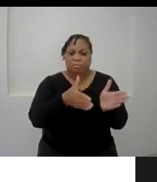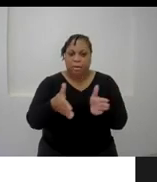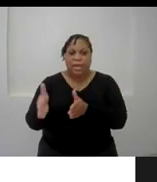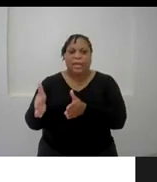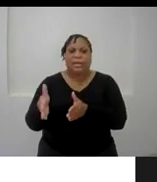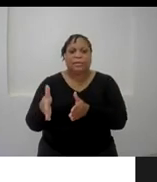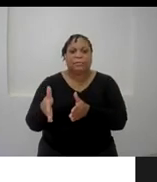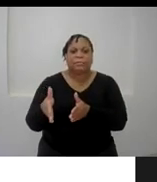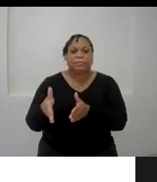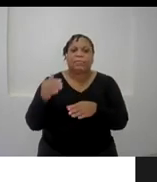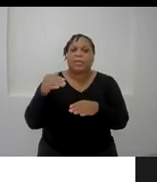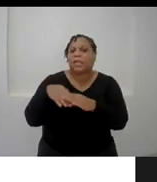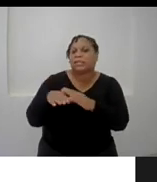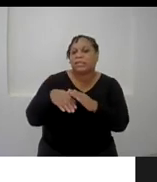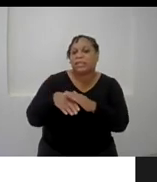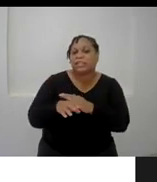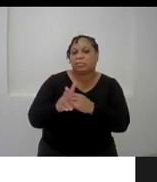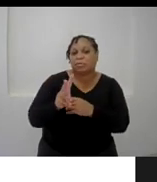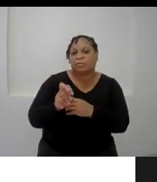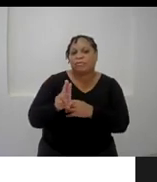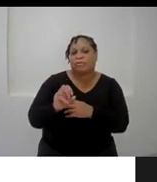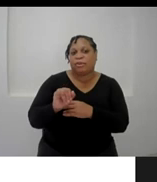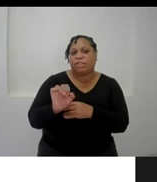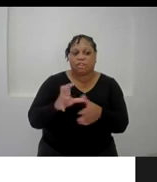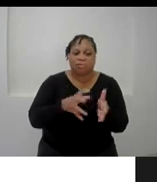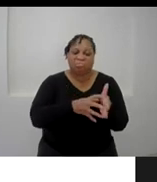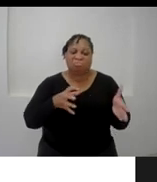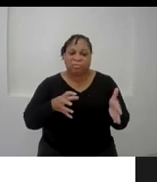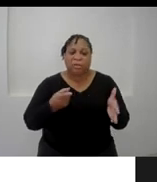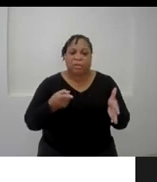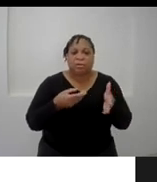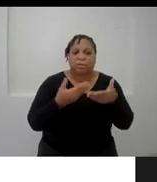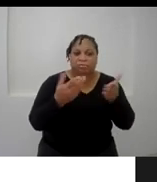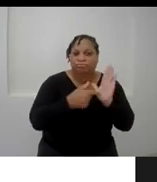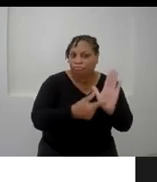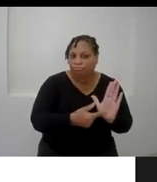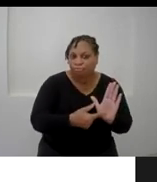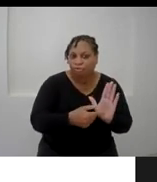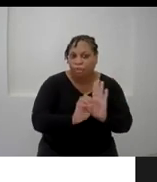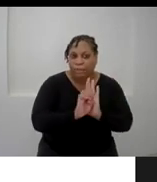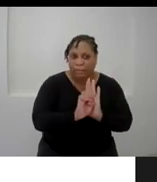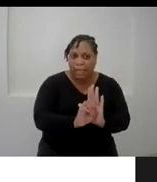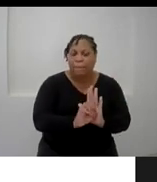an accessible version, which I'll give you some examples of here.